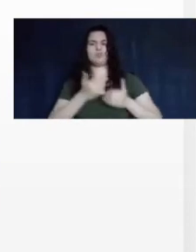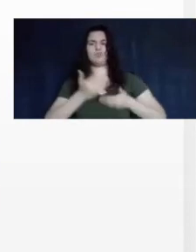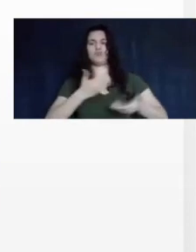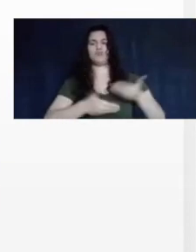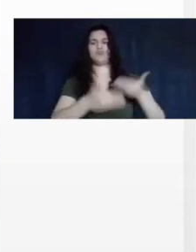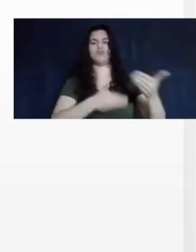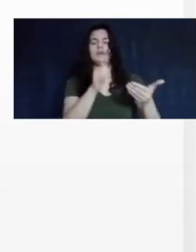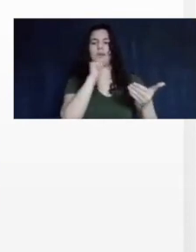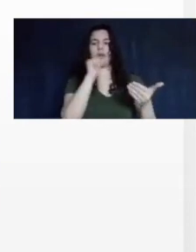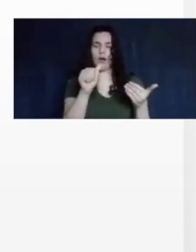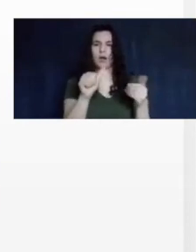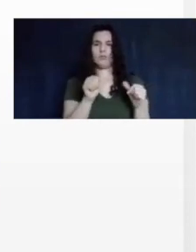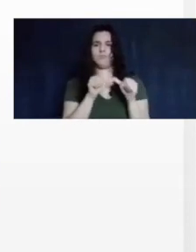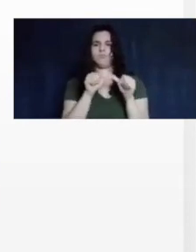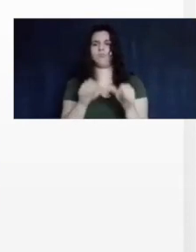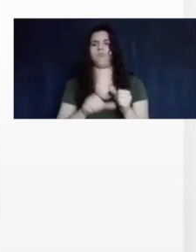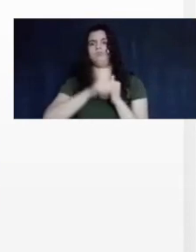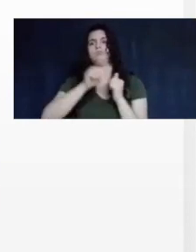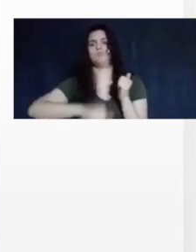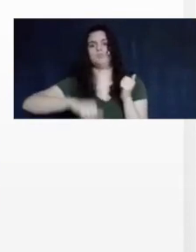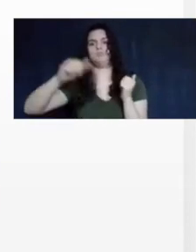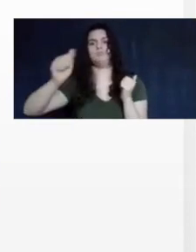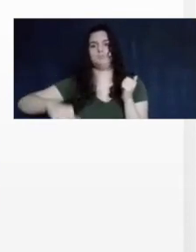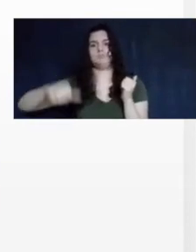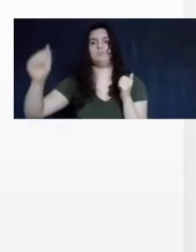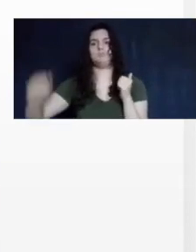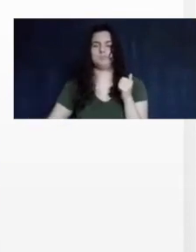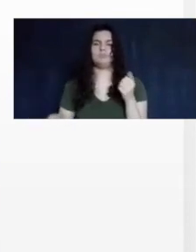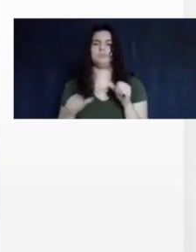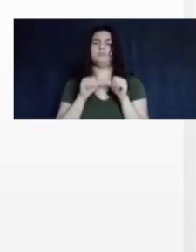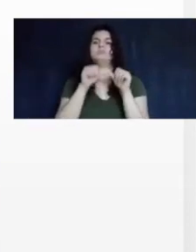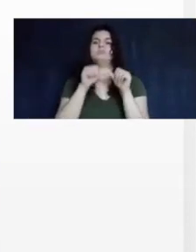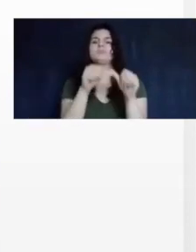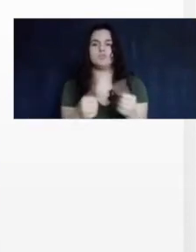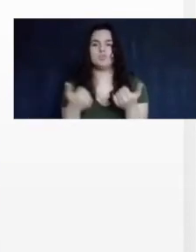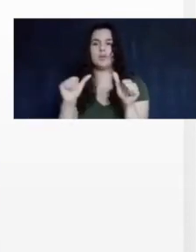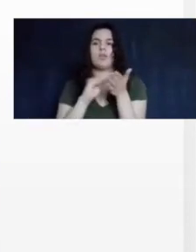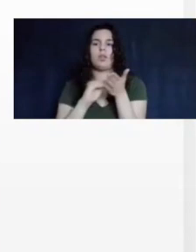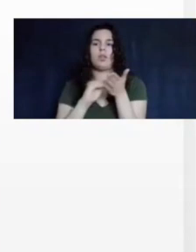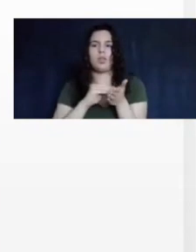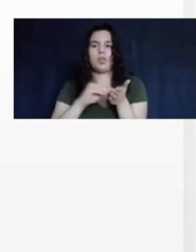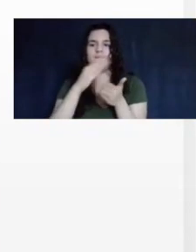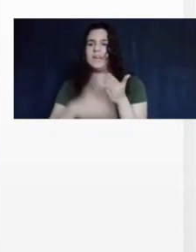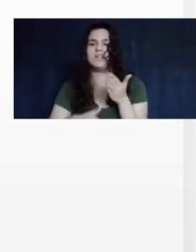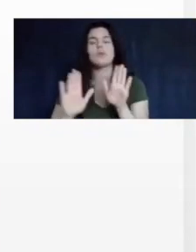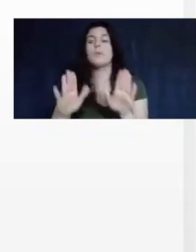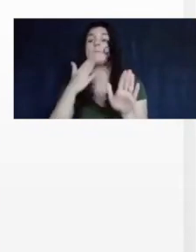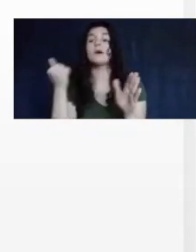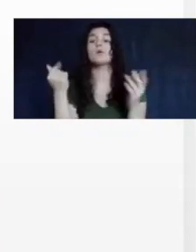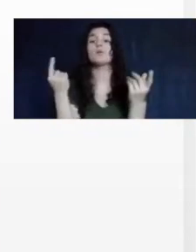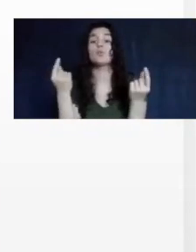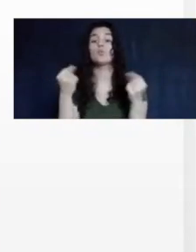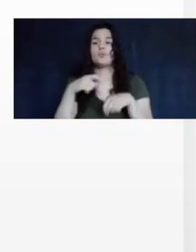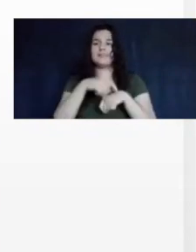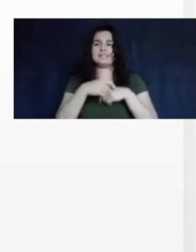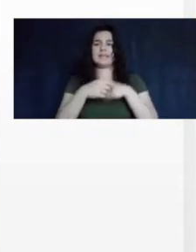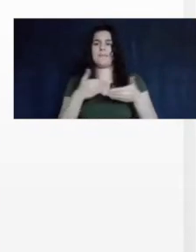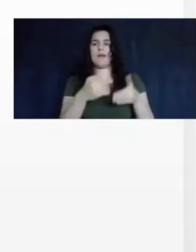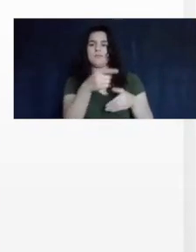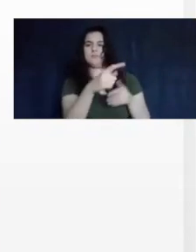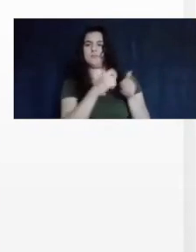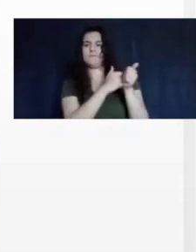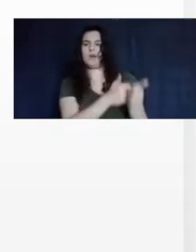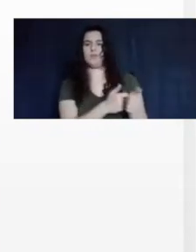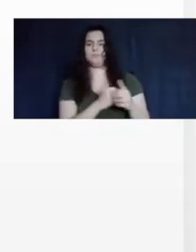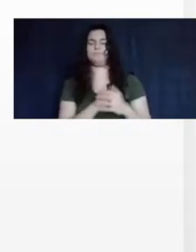you coming back semester after semester trying to write this dissertation. So those are some things that we work with